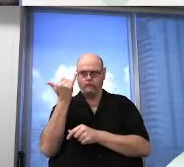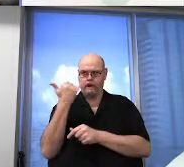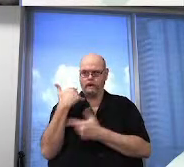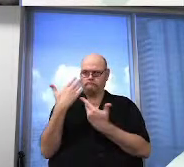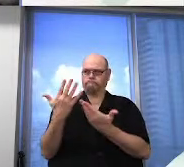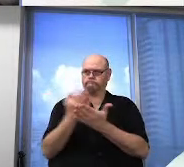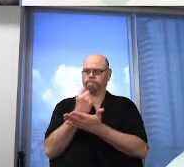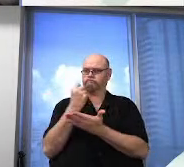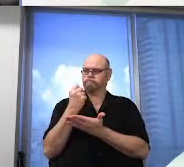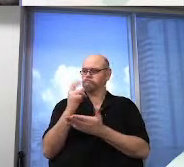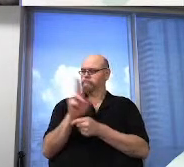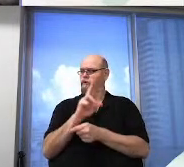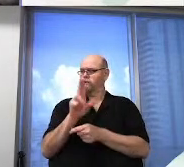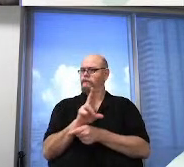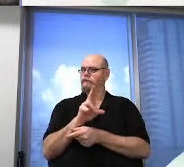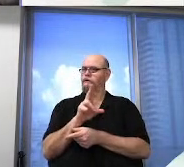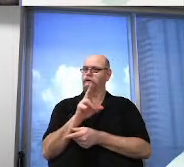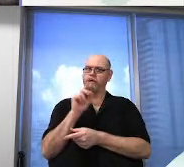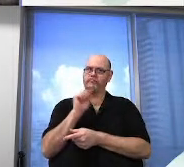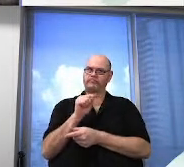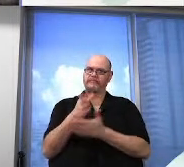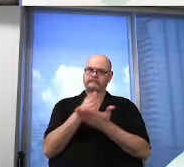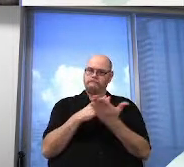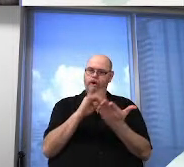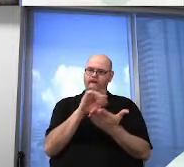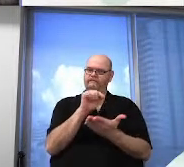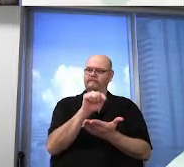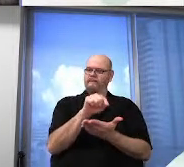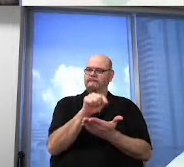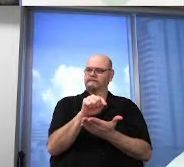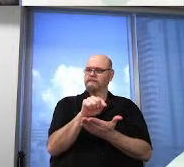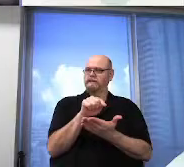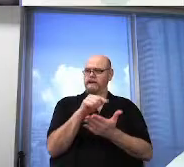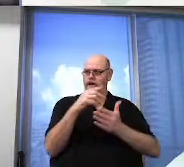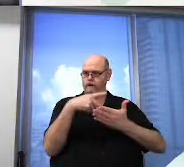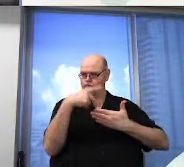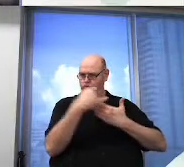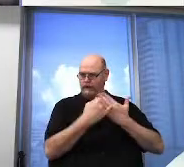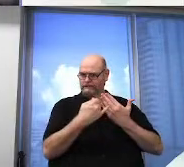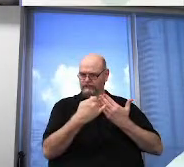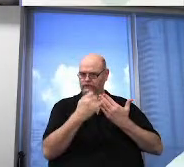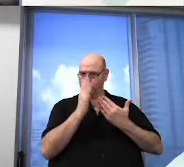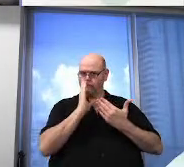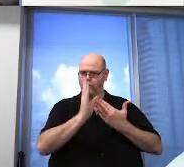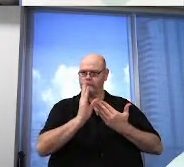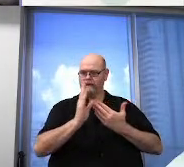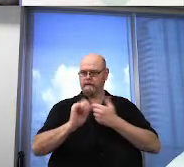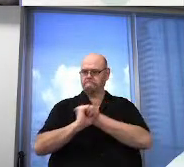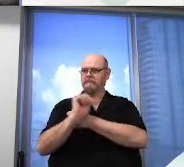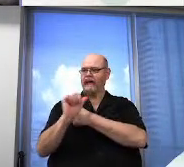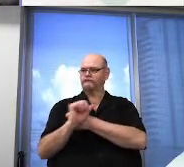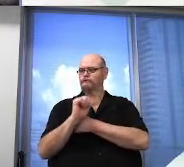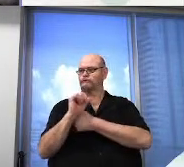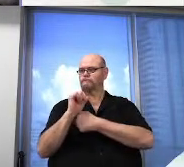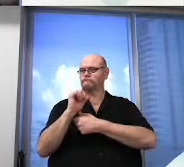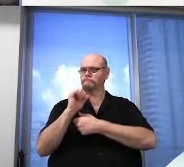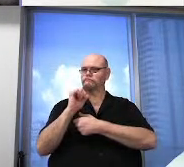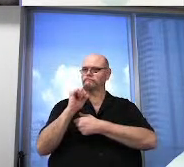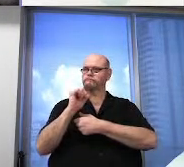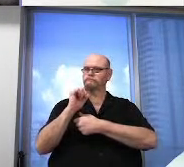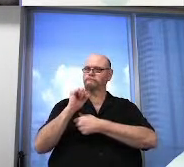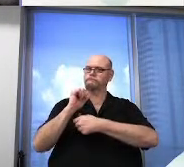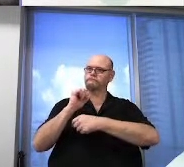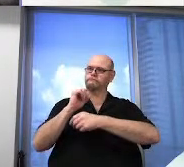use to say this portion of this project is going to be hazard